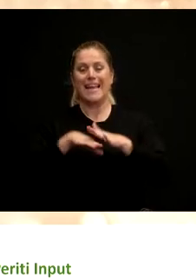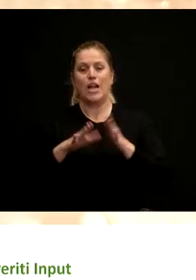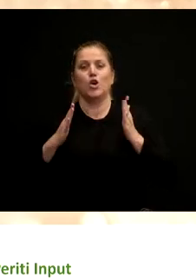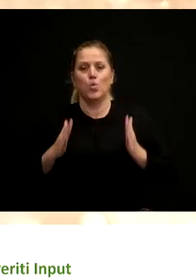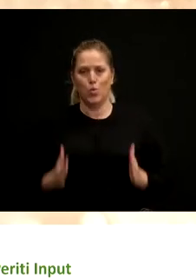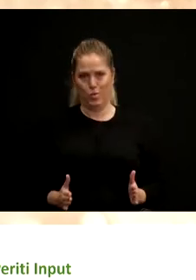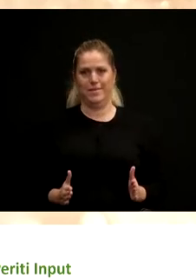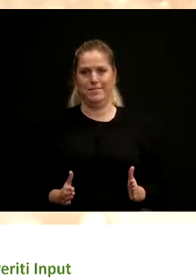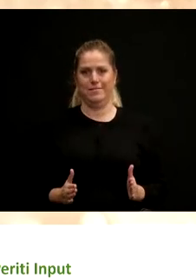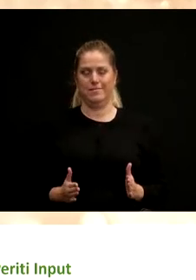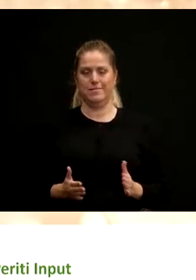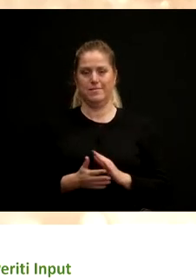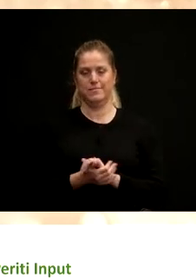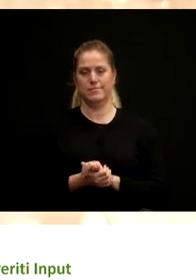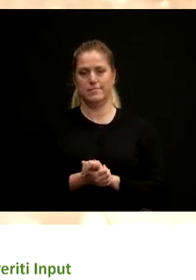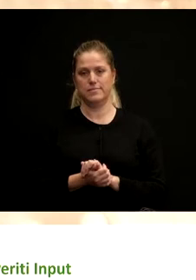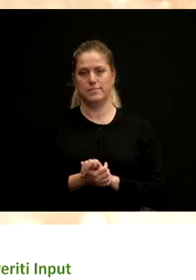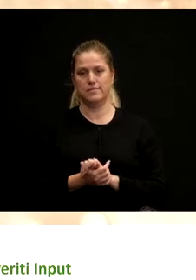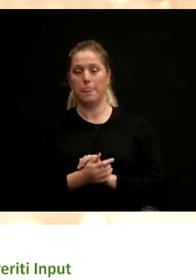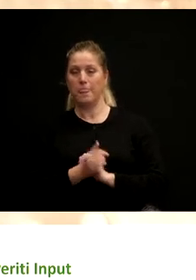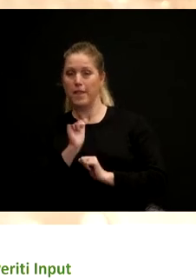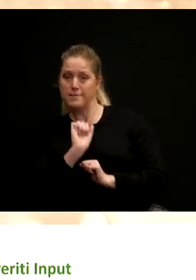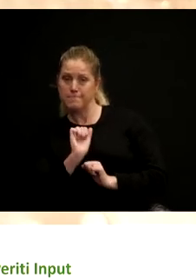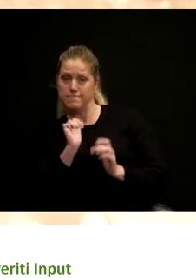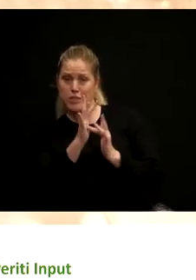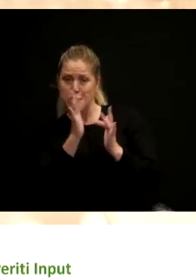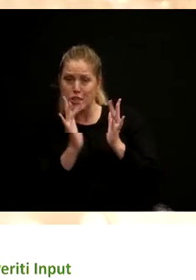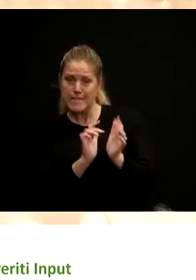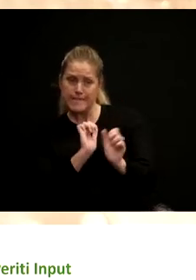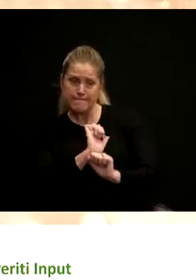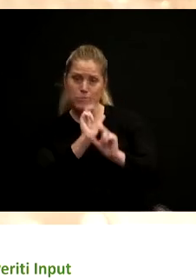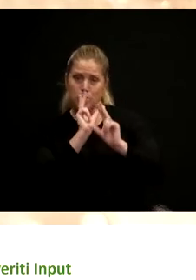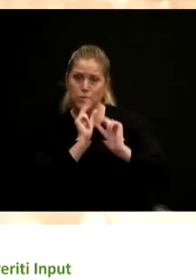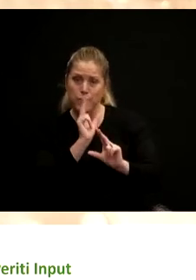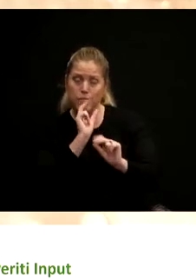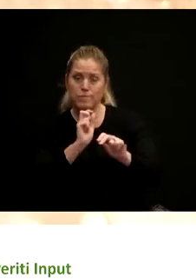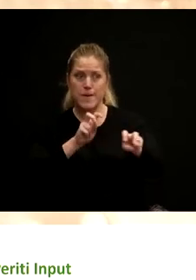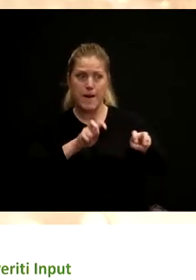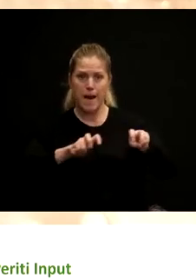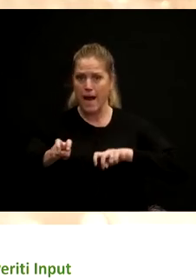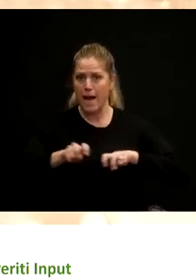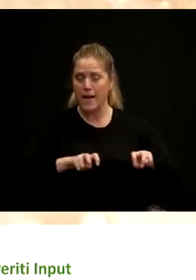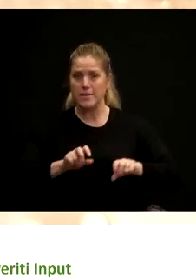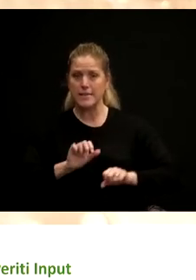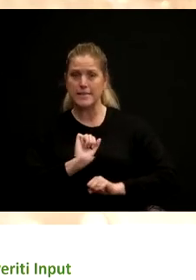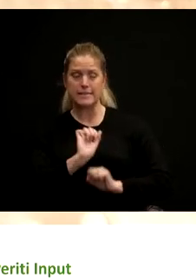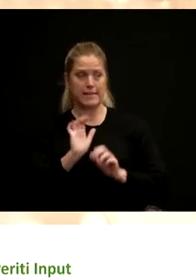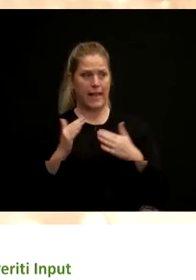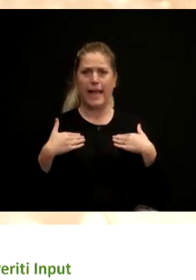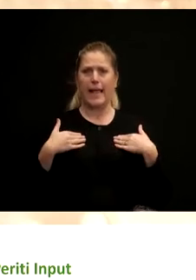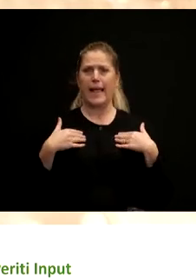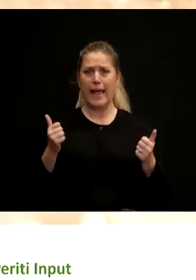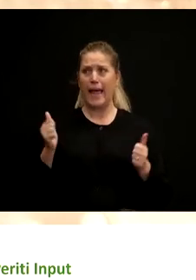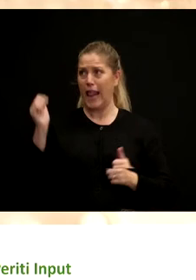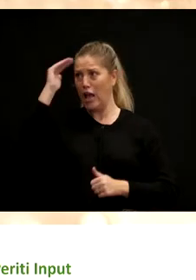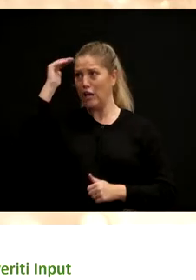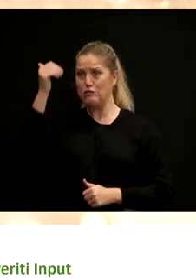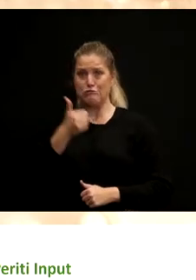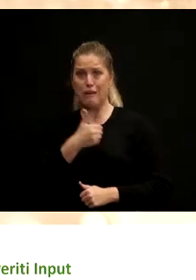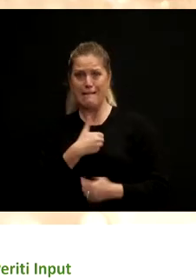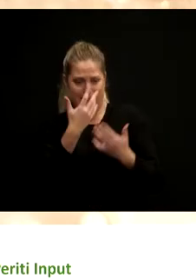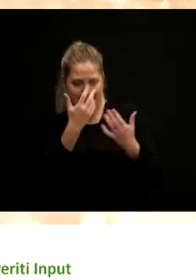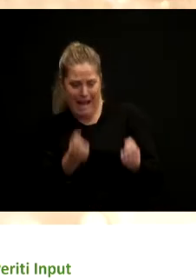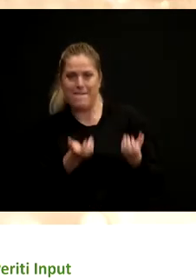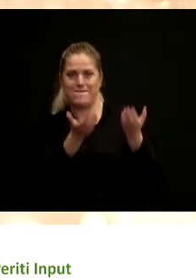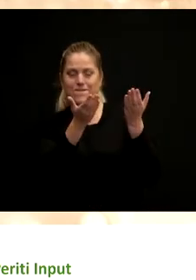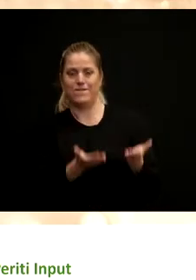Through the words and actions of Jesus, the healing grace of God is present